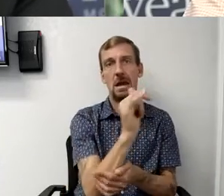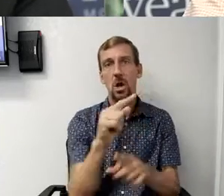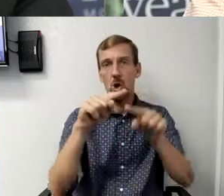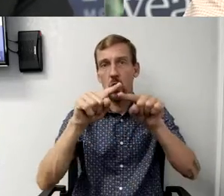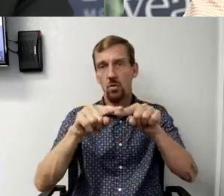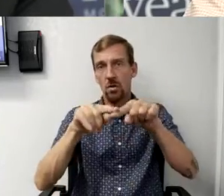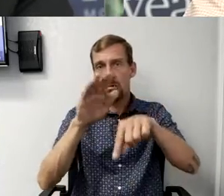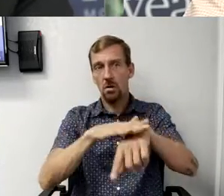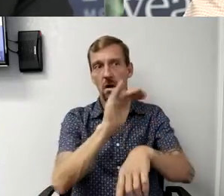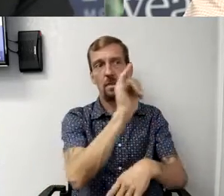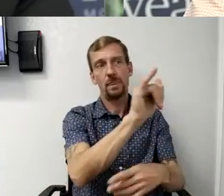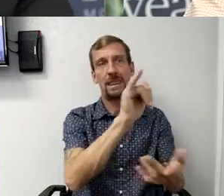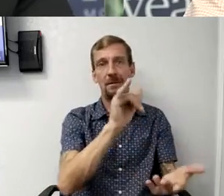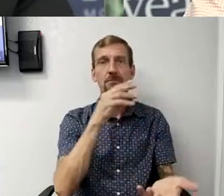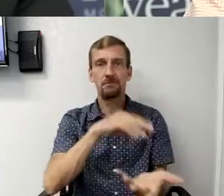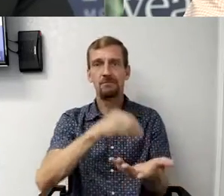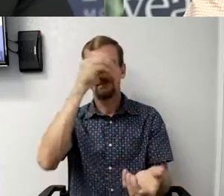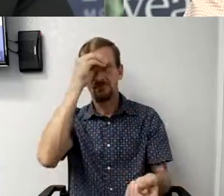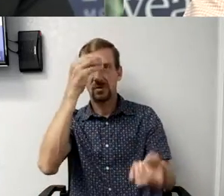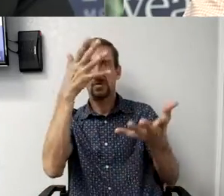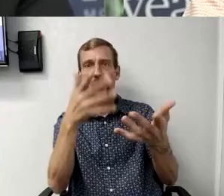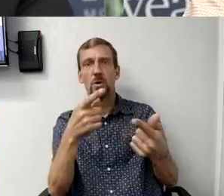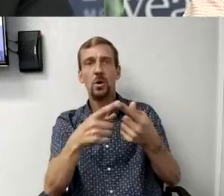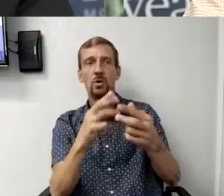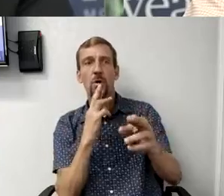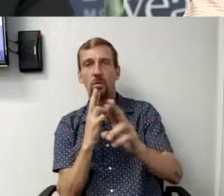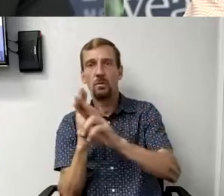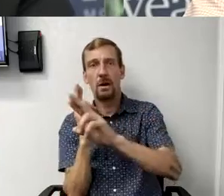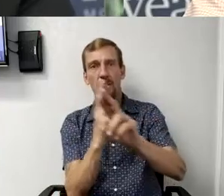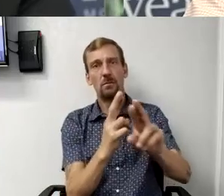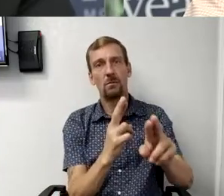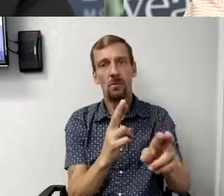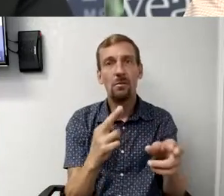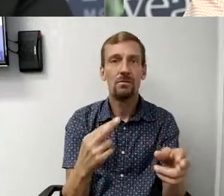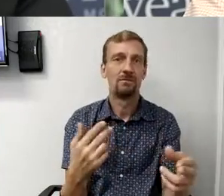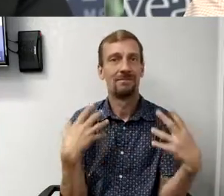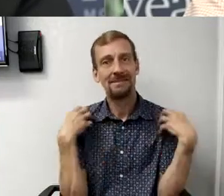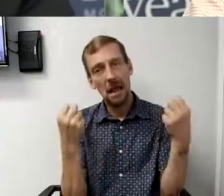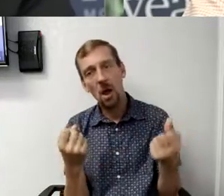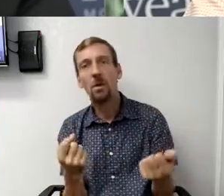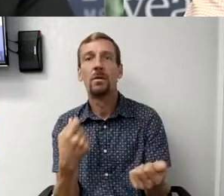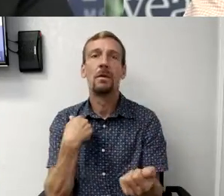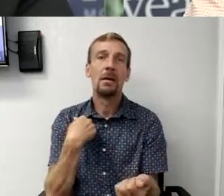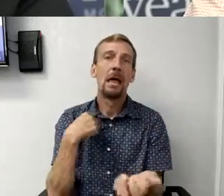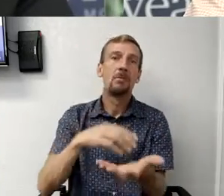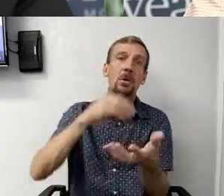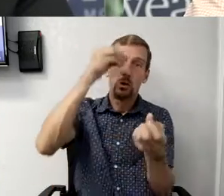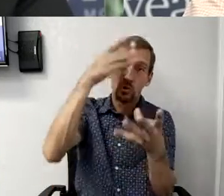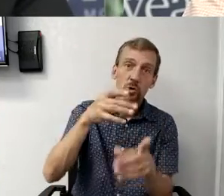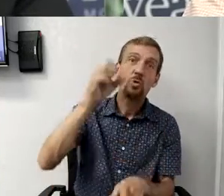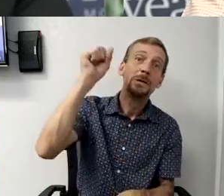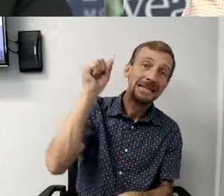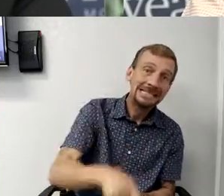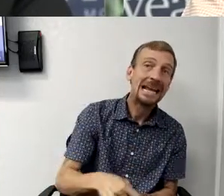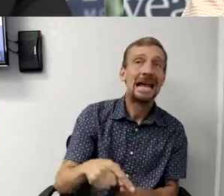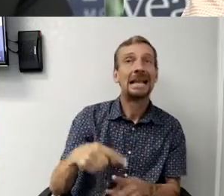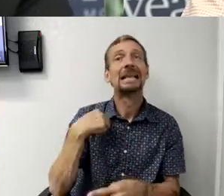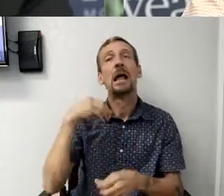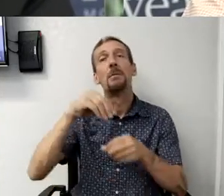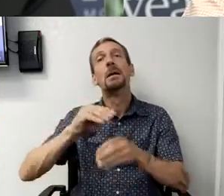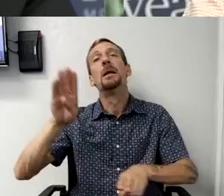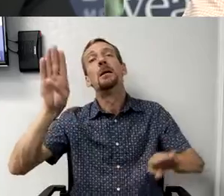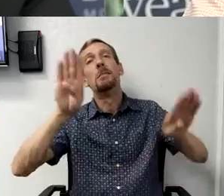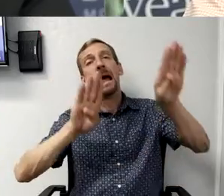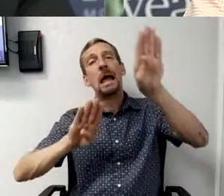that student reporting to the county public health nurse, I am a student at COS, yes, I am in a biology